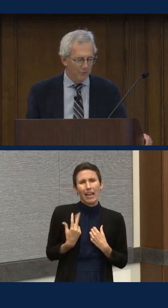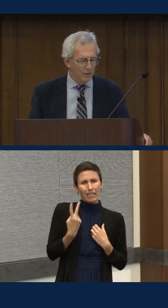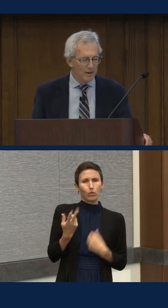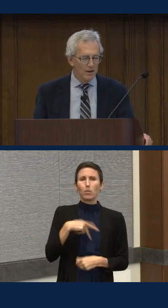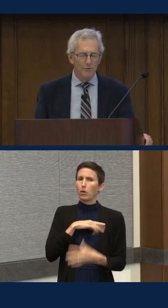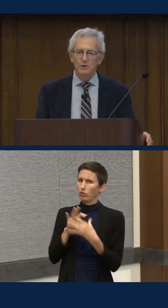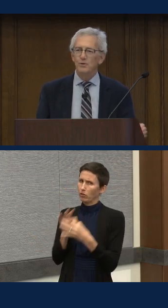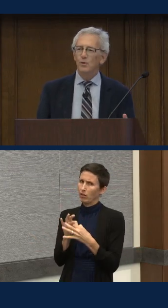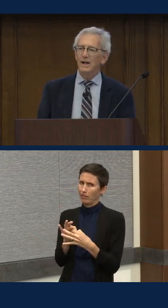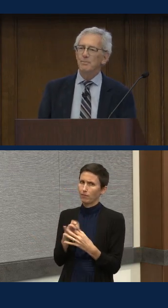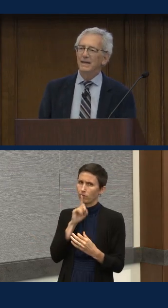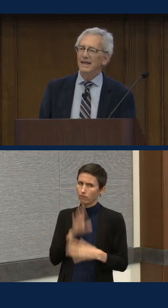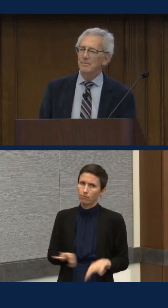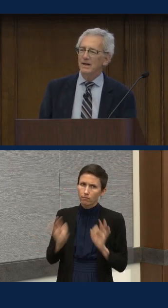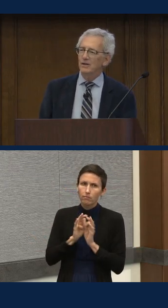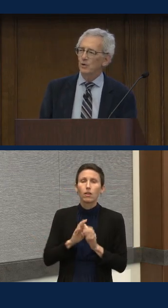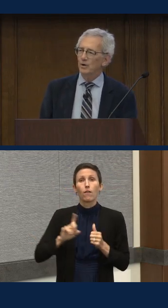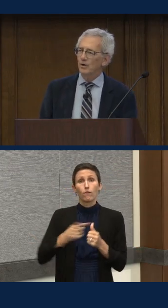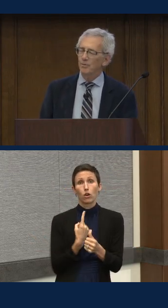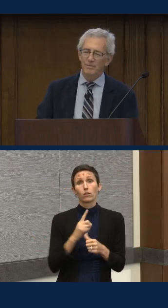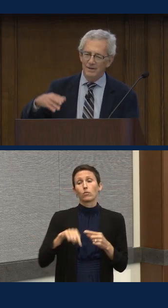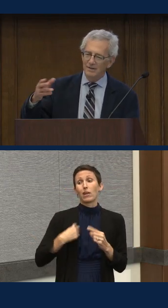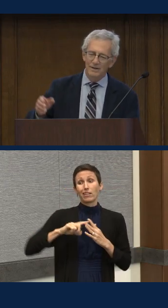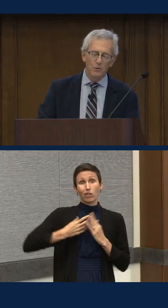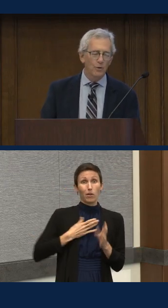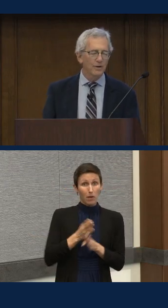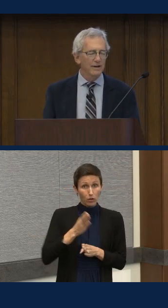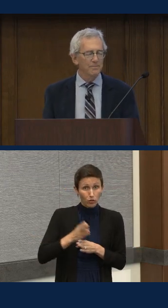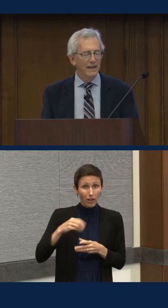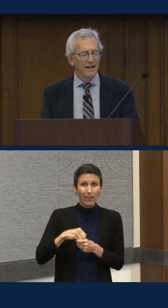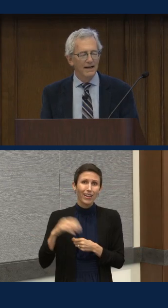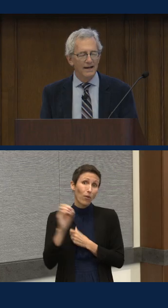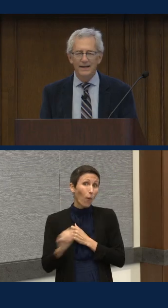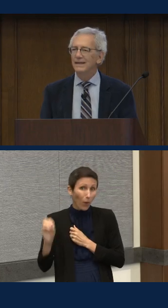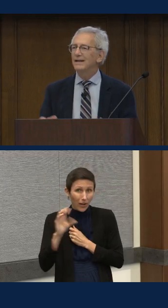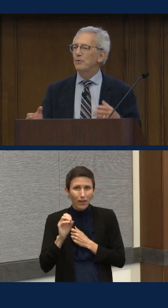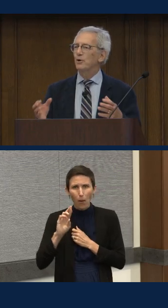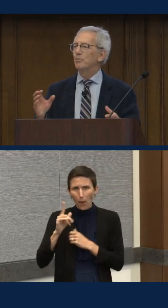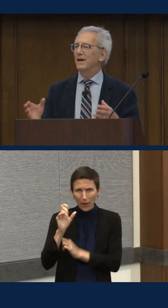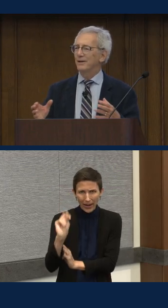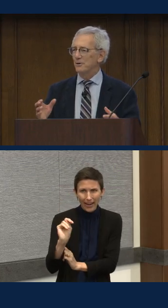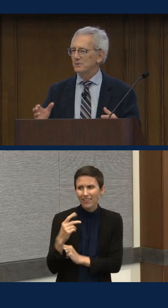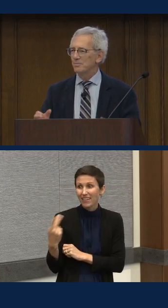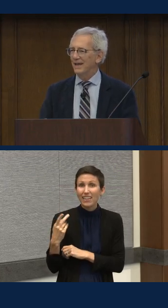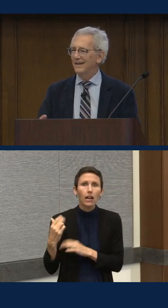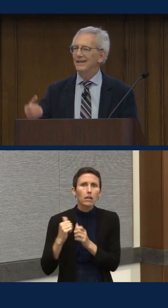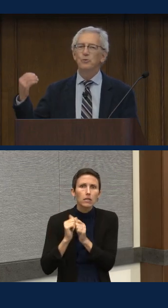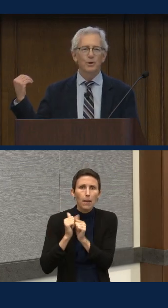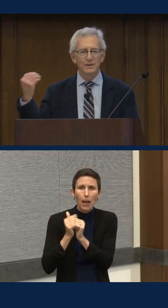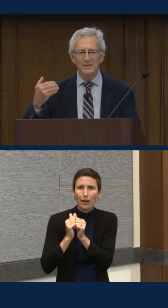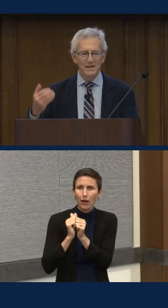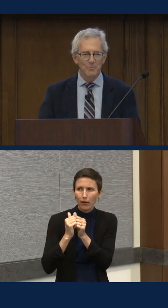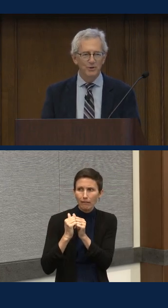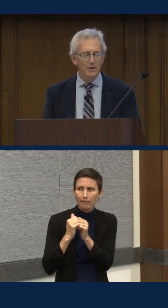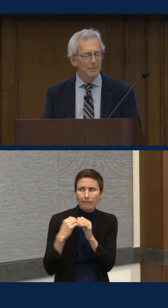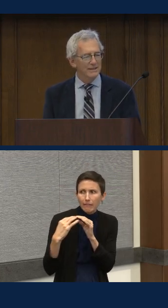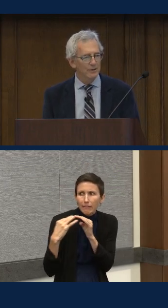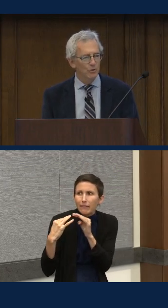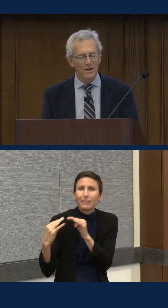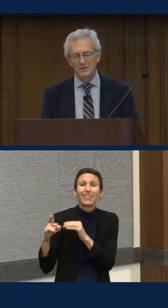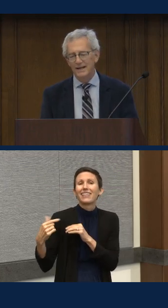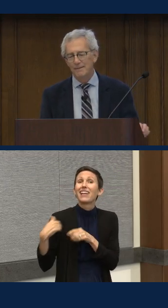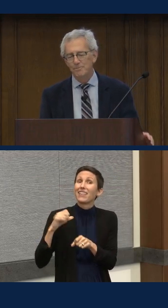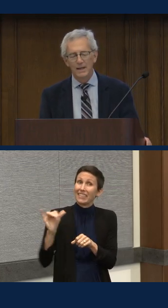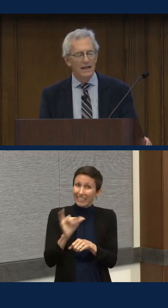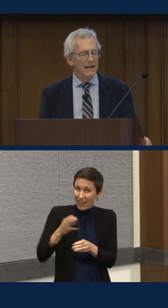very meaningful. First of all, when I began my career in Oregon, he and I were competitors, and he worked in the same field I'm going to